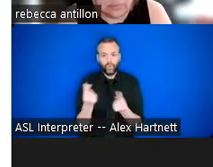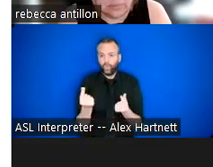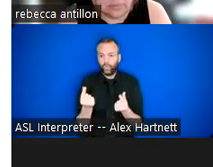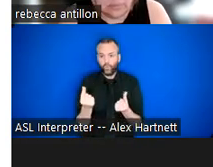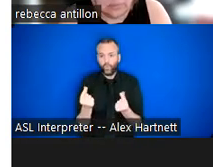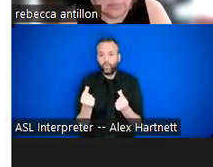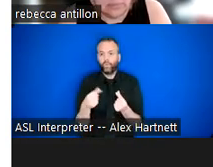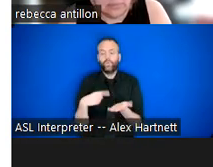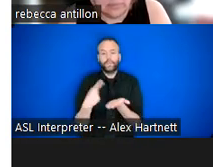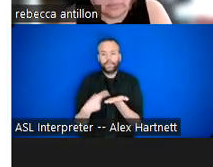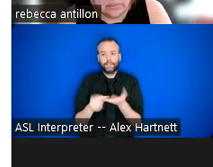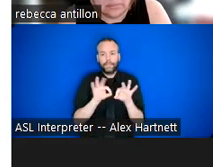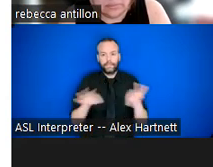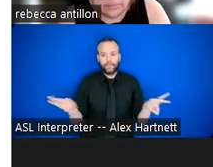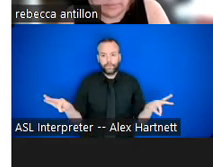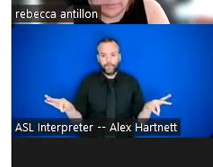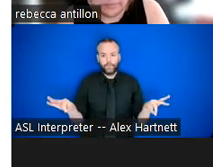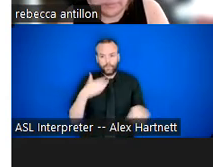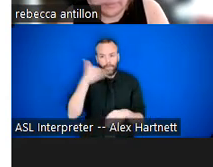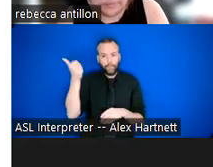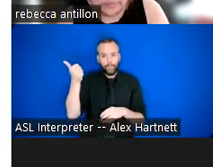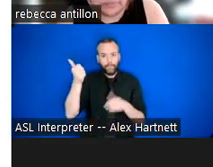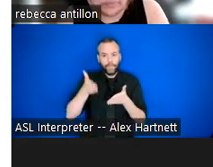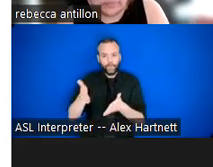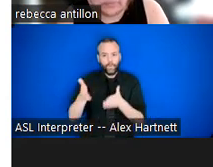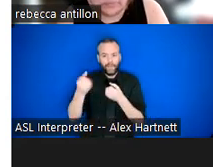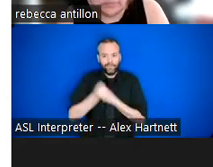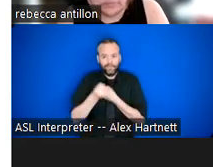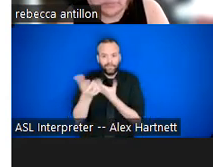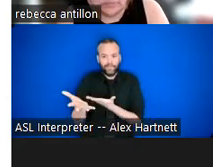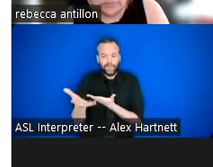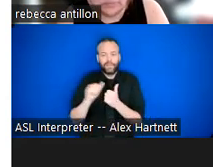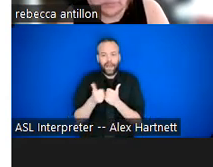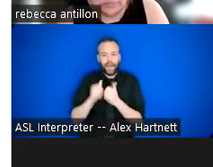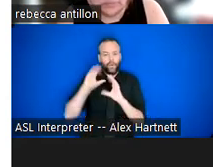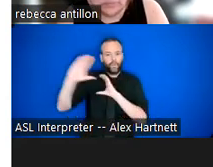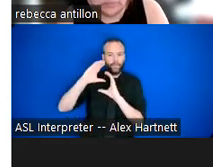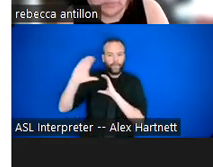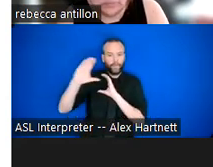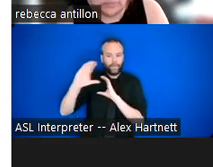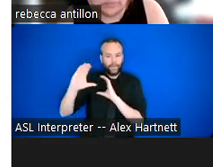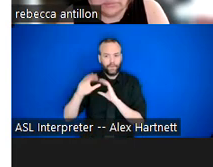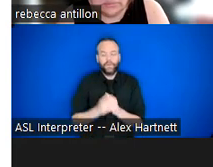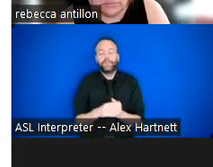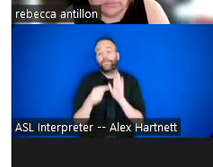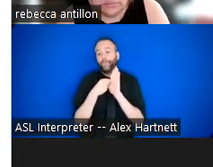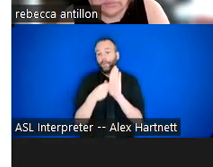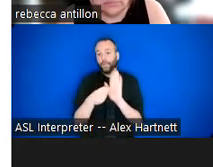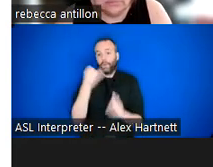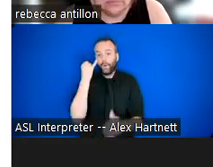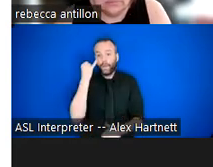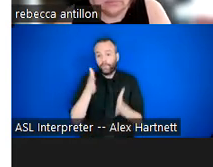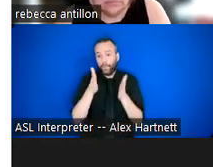in messaging and also developing more robust postvention responses. So when there is a suicide loss, what sorts